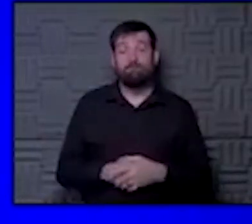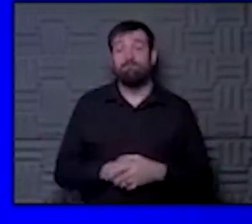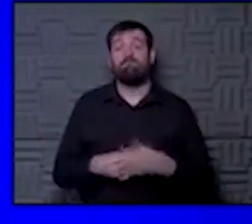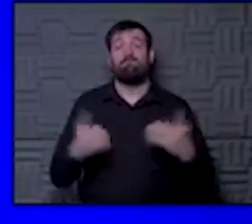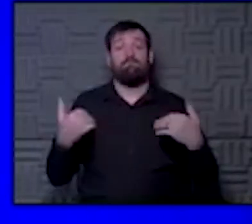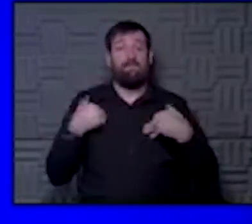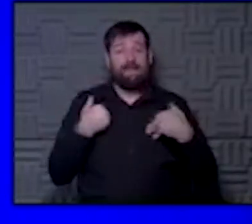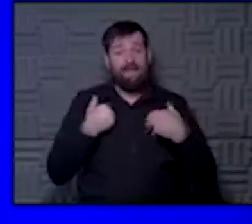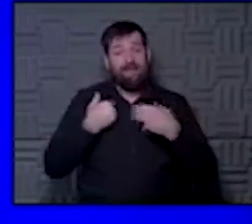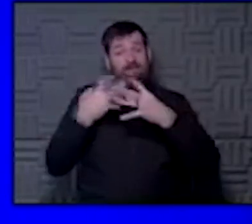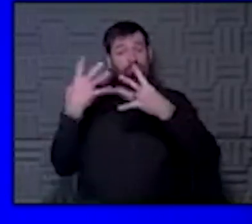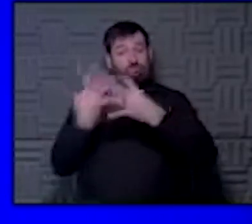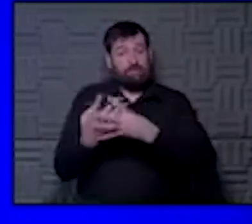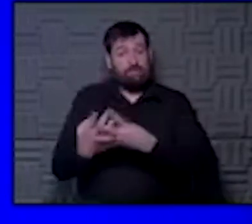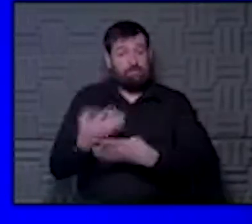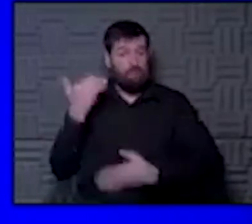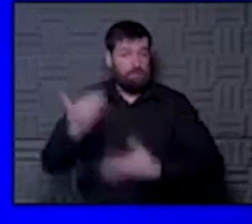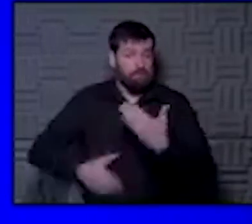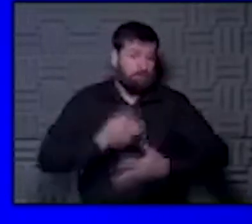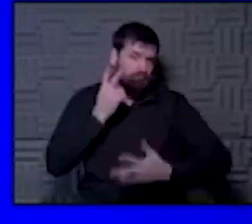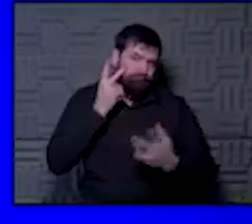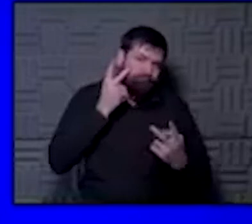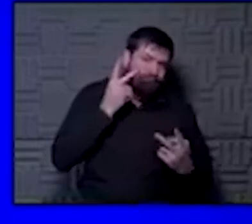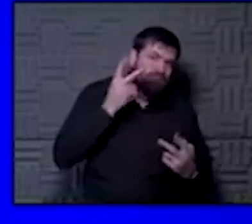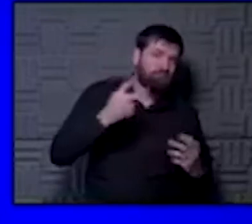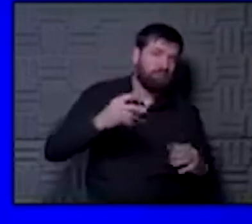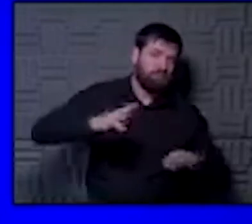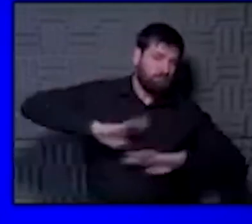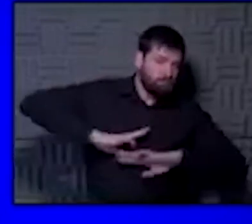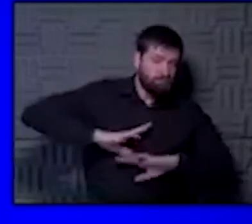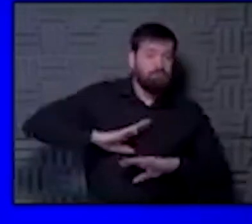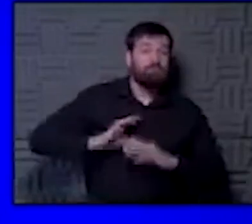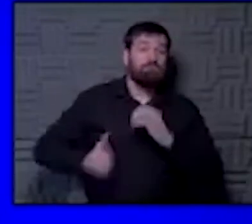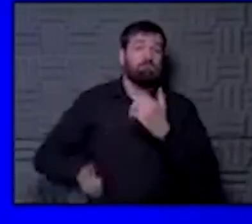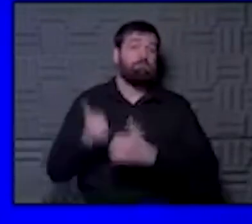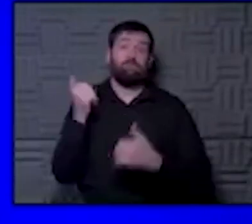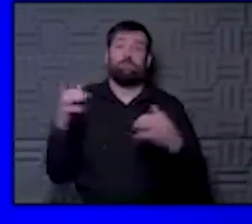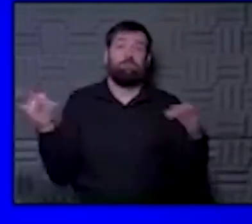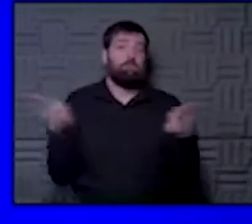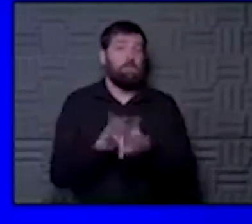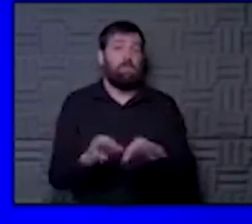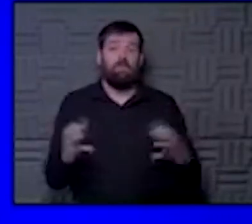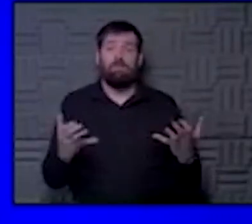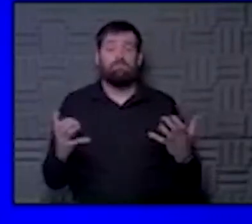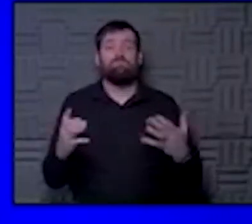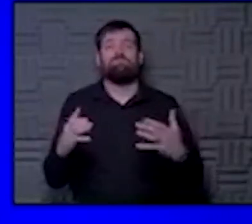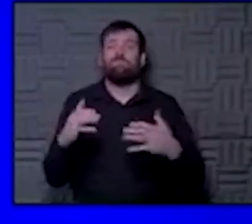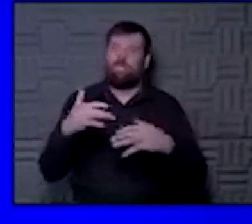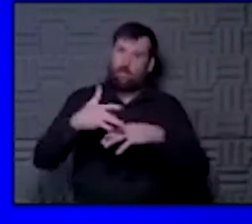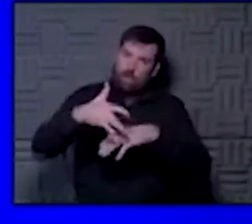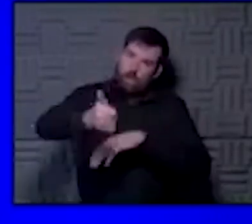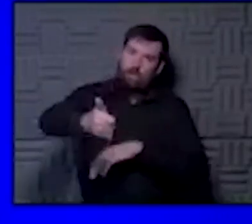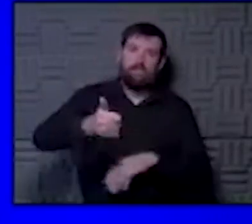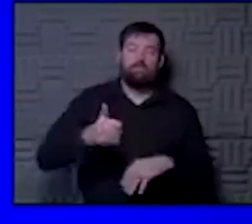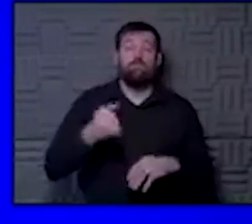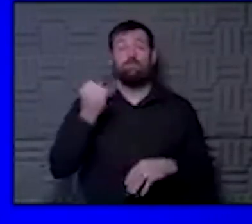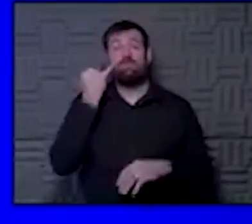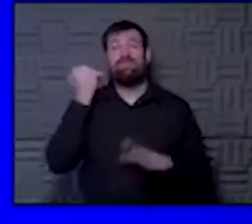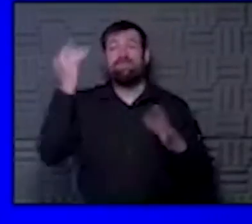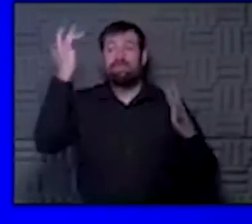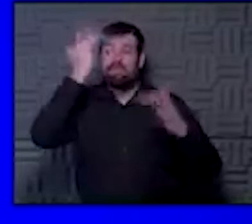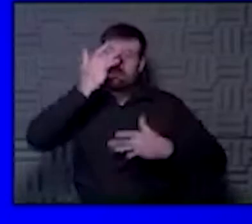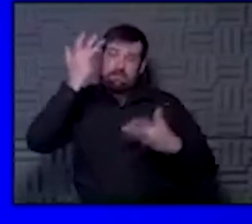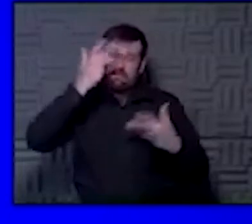active screening process to see if you meet that criteria, and the most important part about this is getting it early. If you've had disease